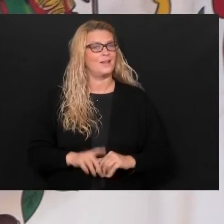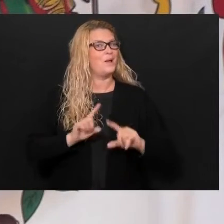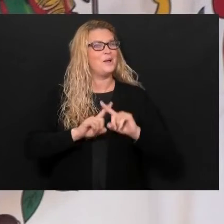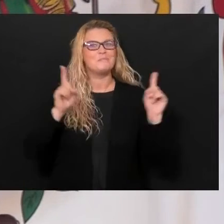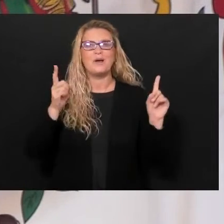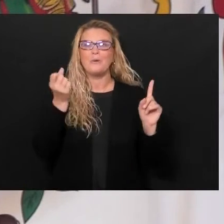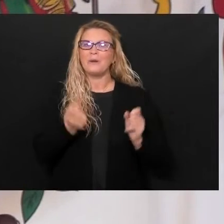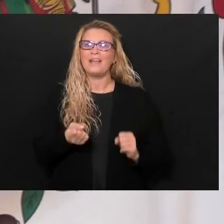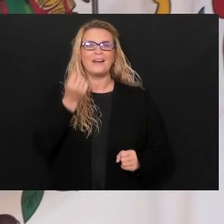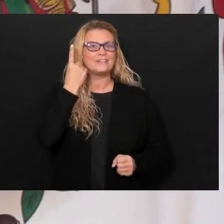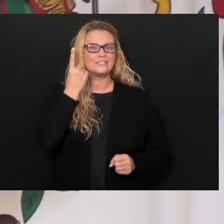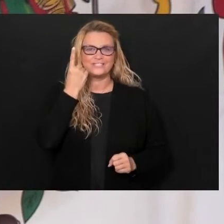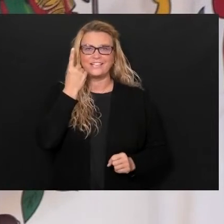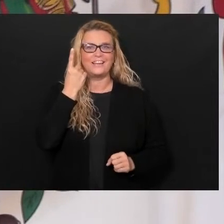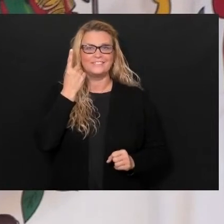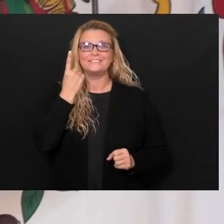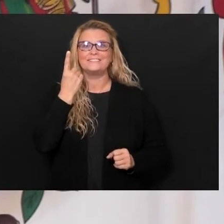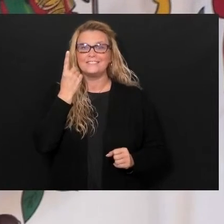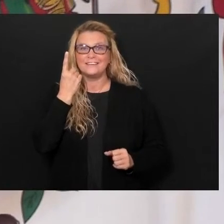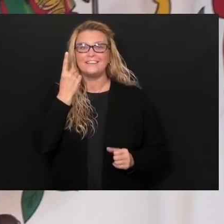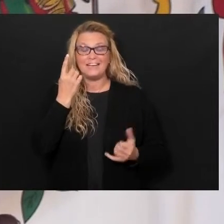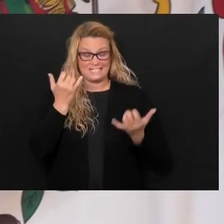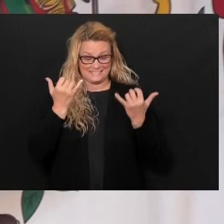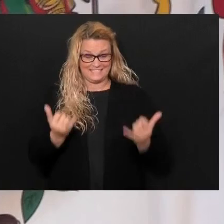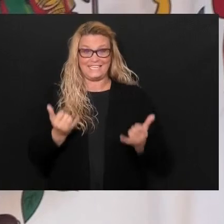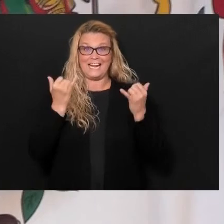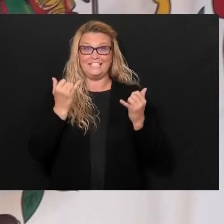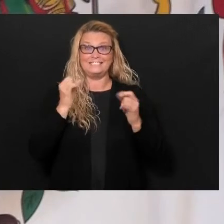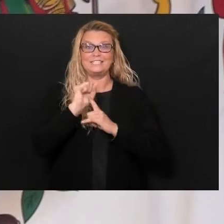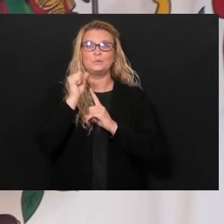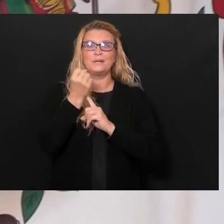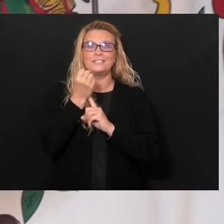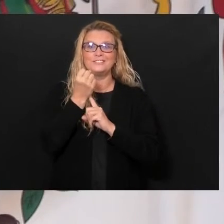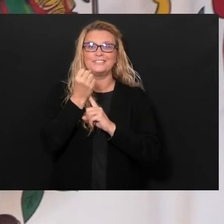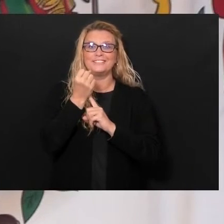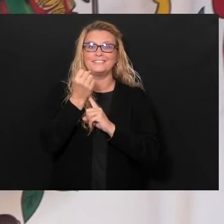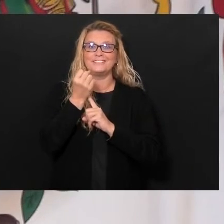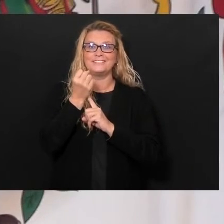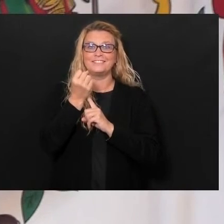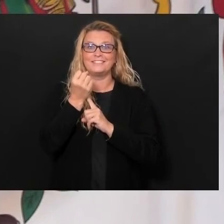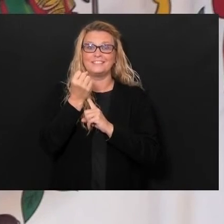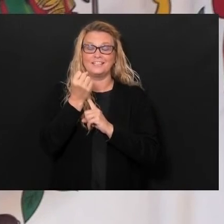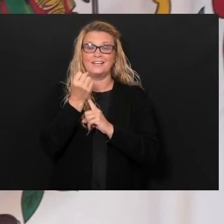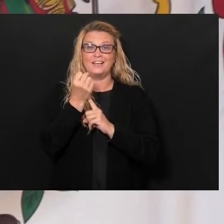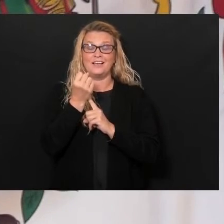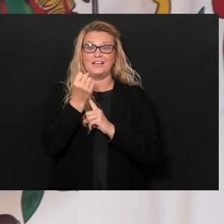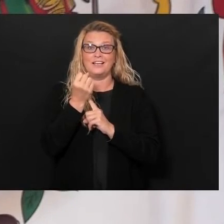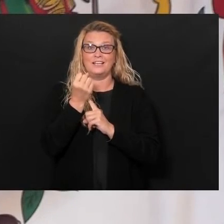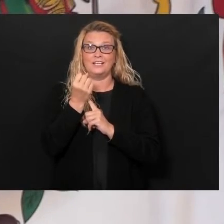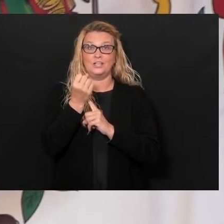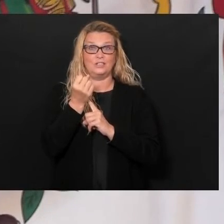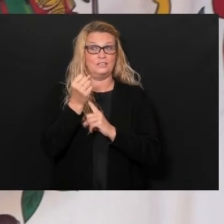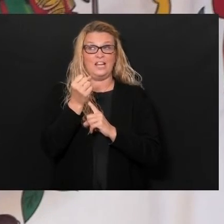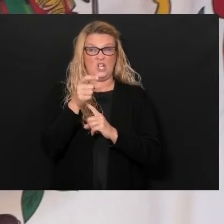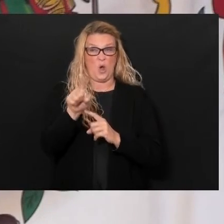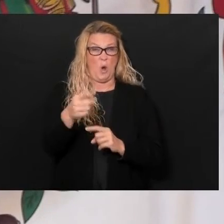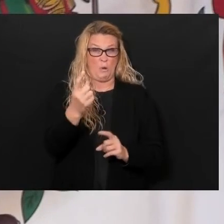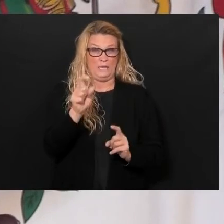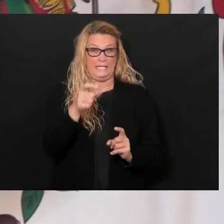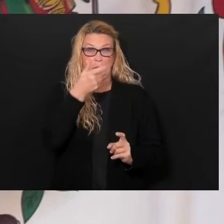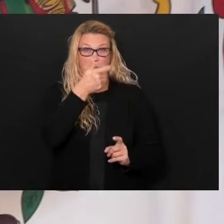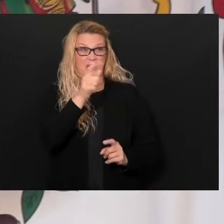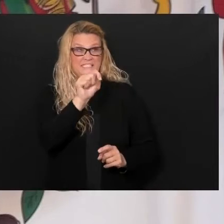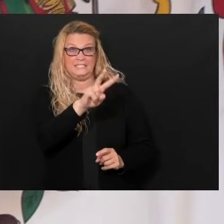got to realize that this situation today, and if you don't realize it, turn the television on and